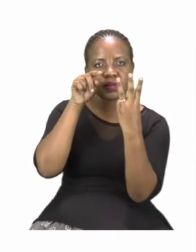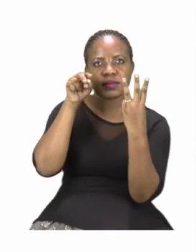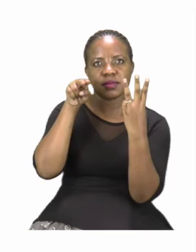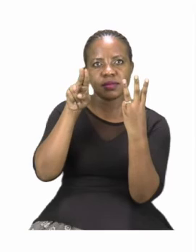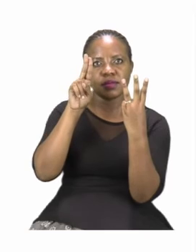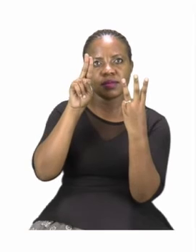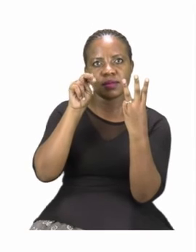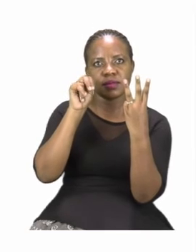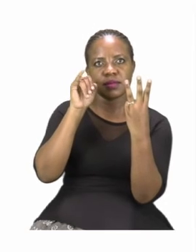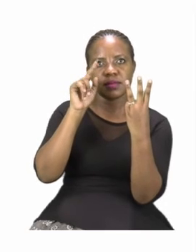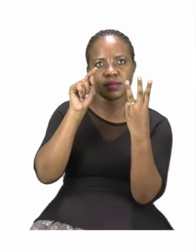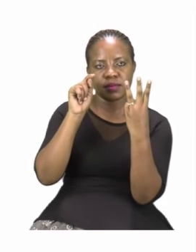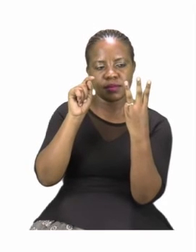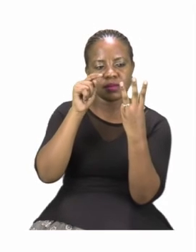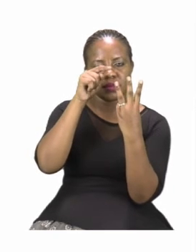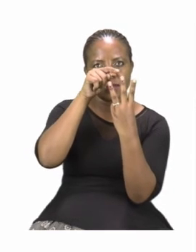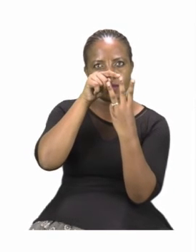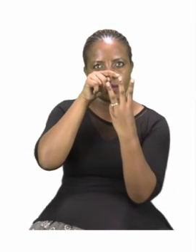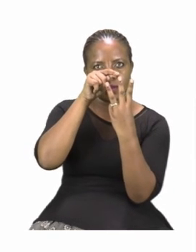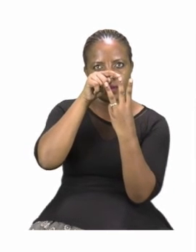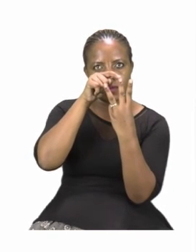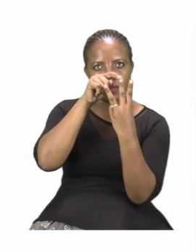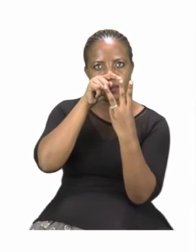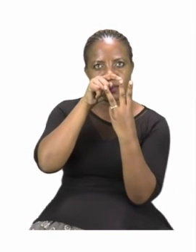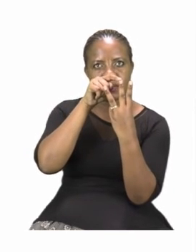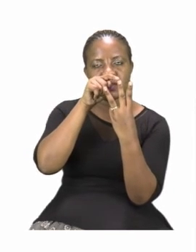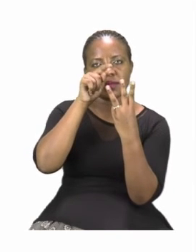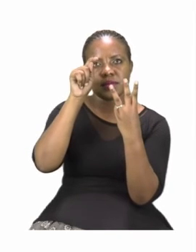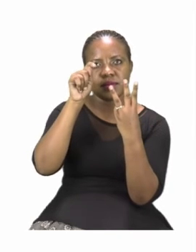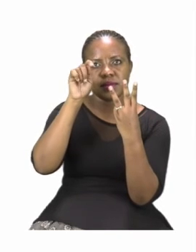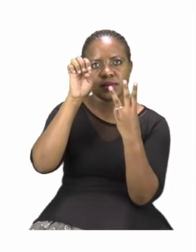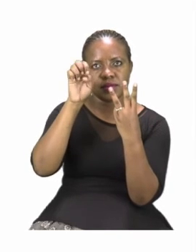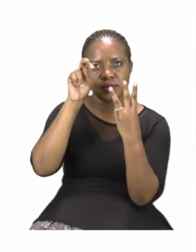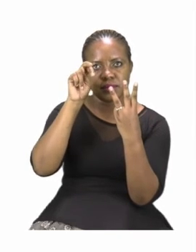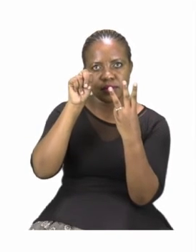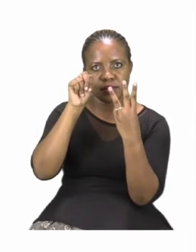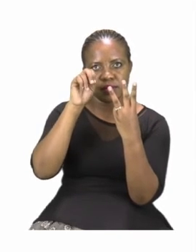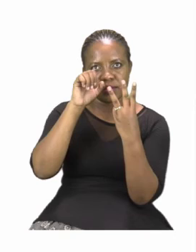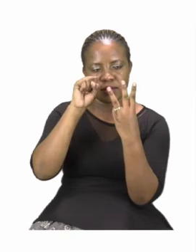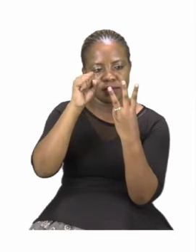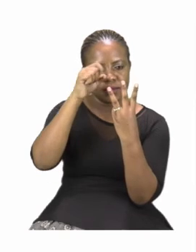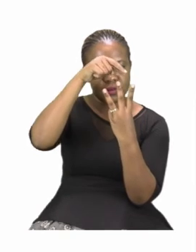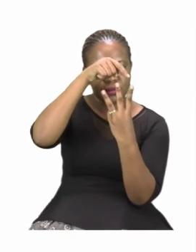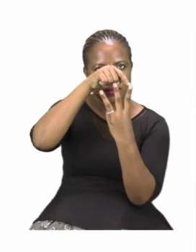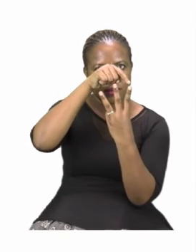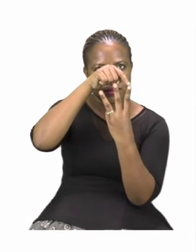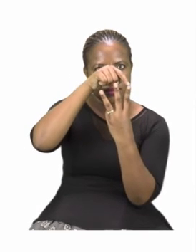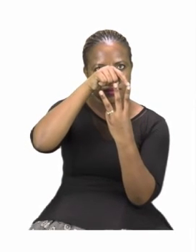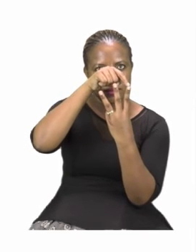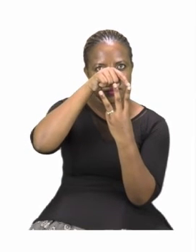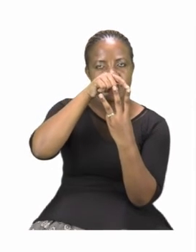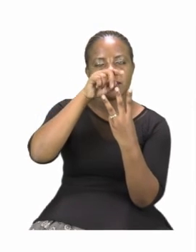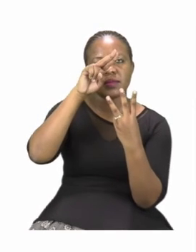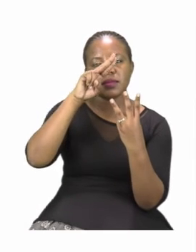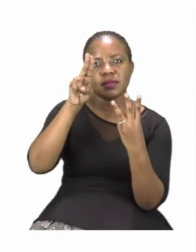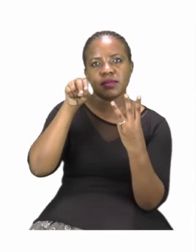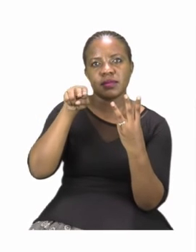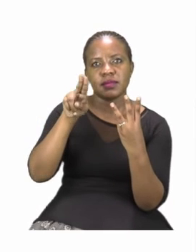tried again and again and again, but still there was no luck.